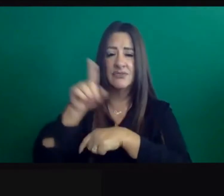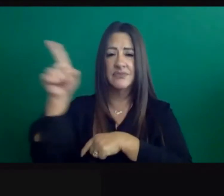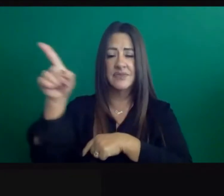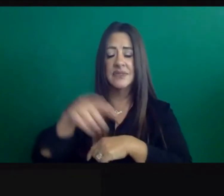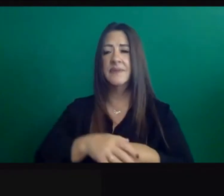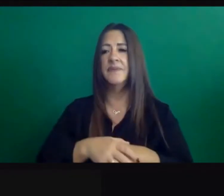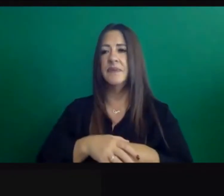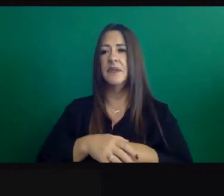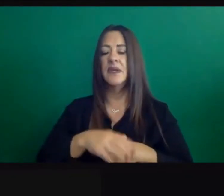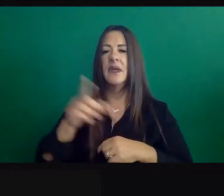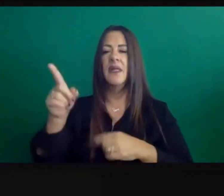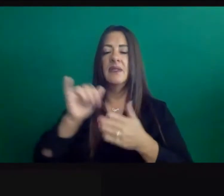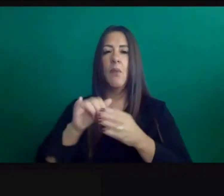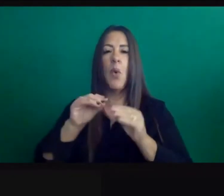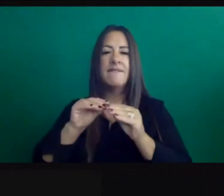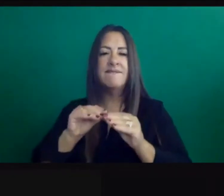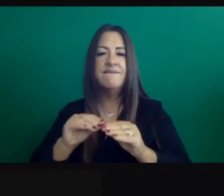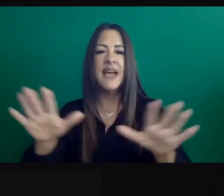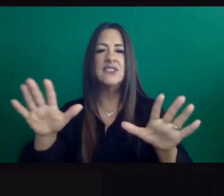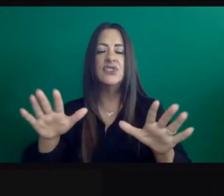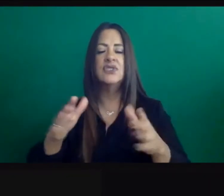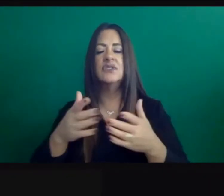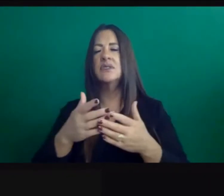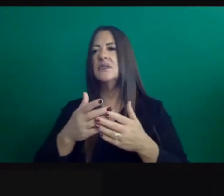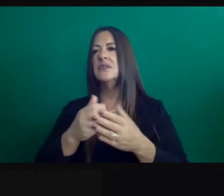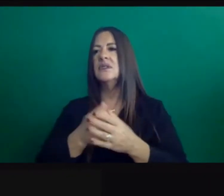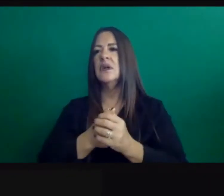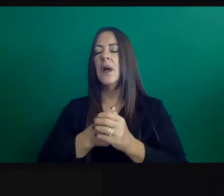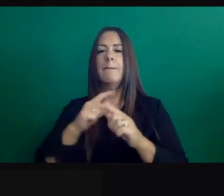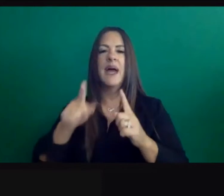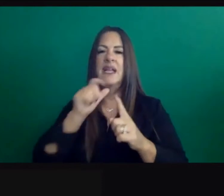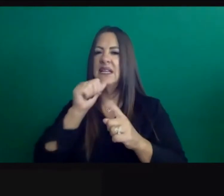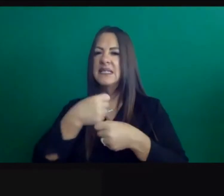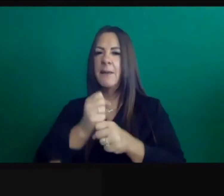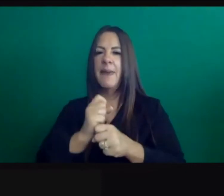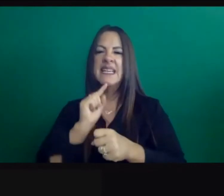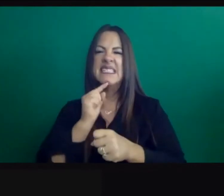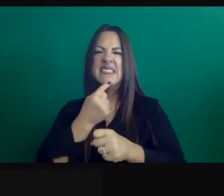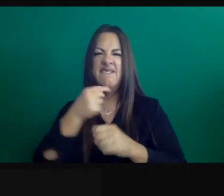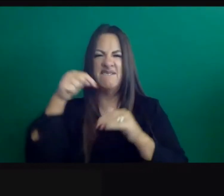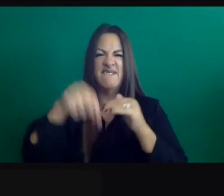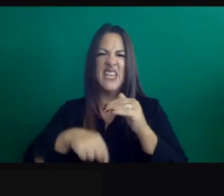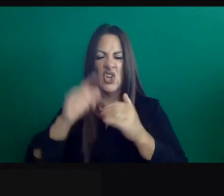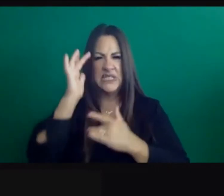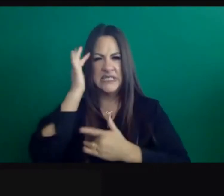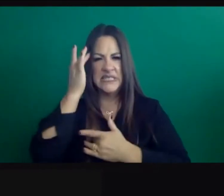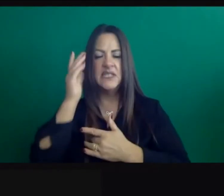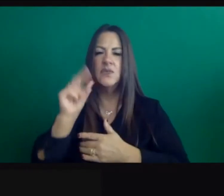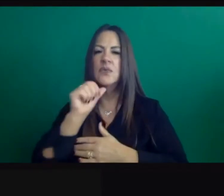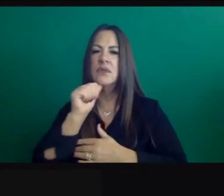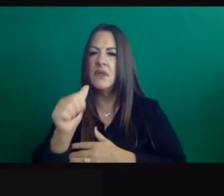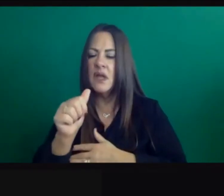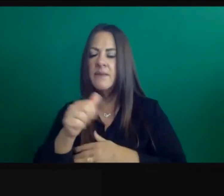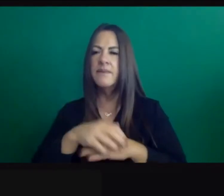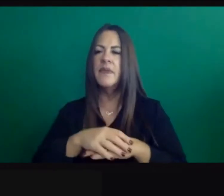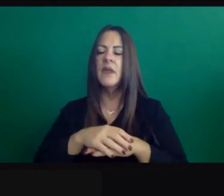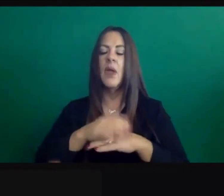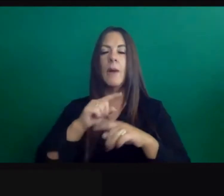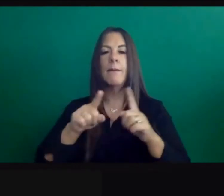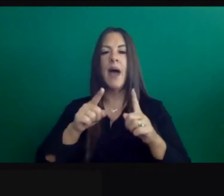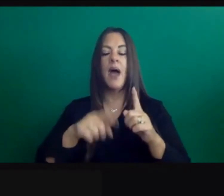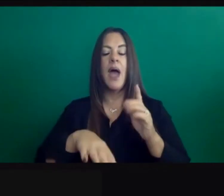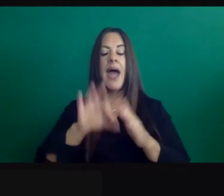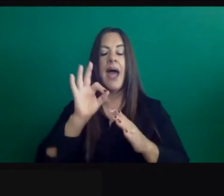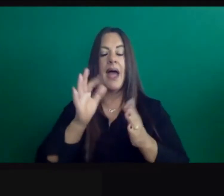be transmitted, but not necessarily creating more severe disease. The impact on vaccines is one that we always have